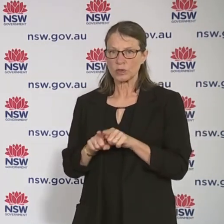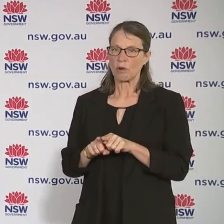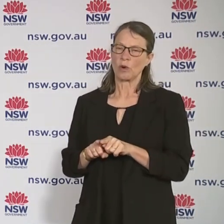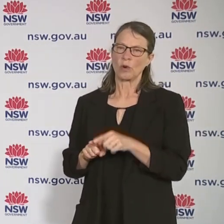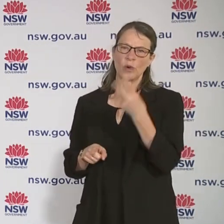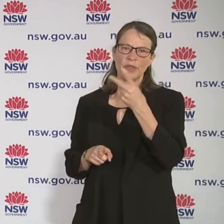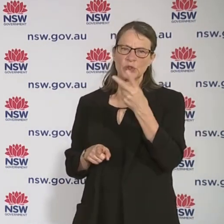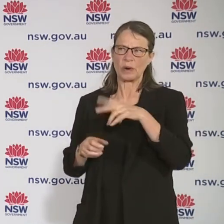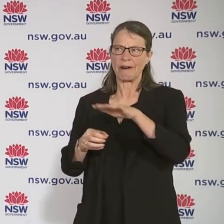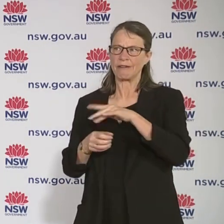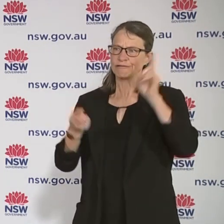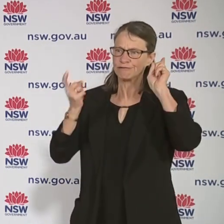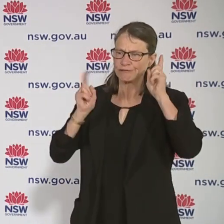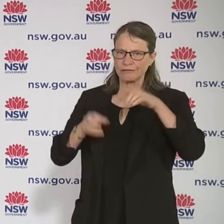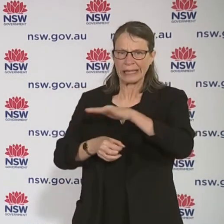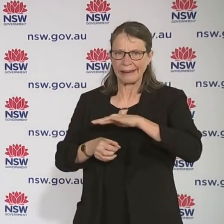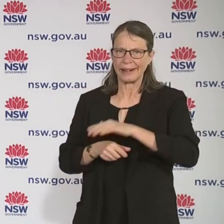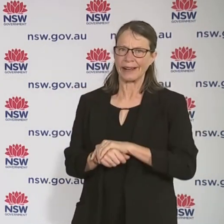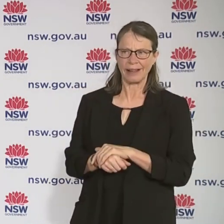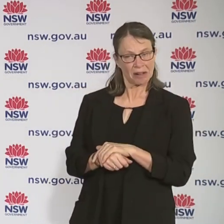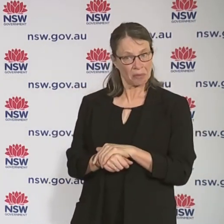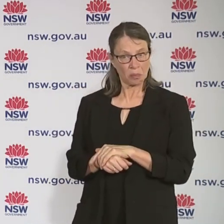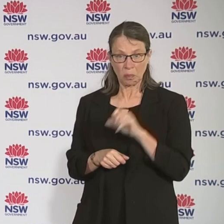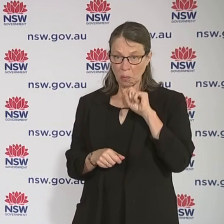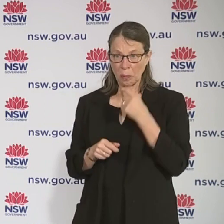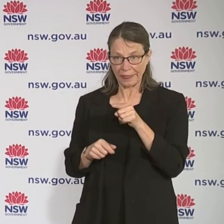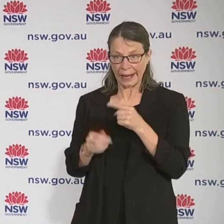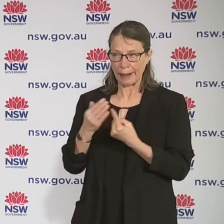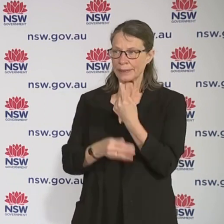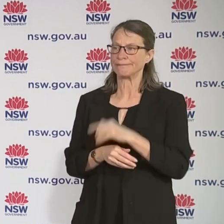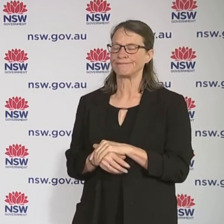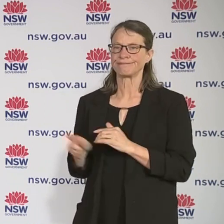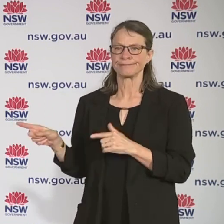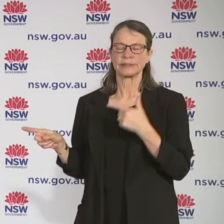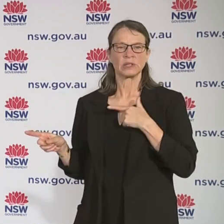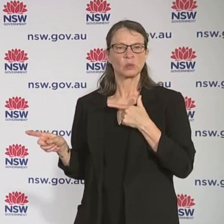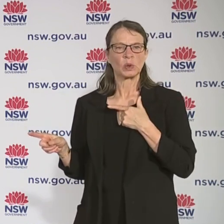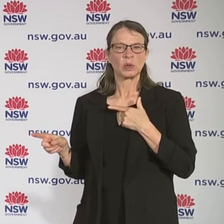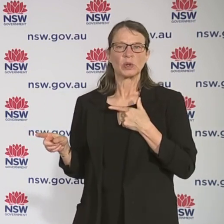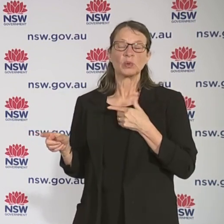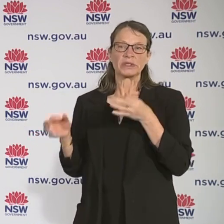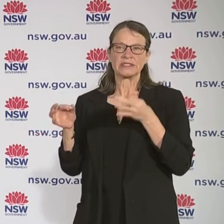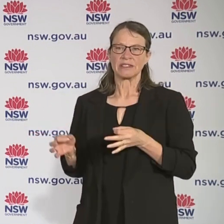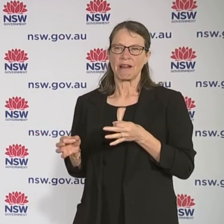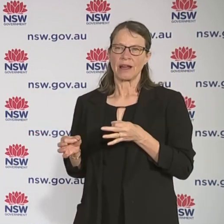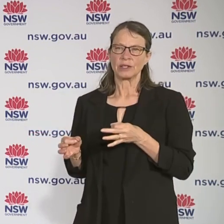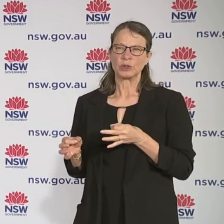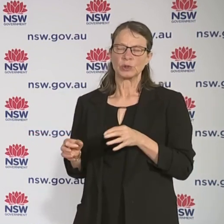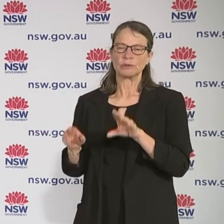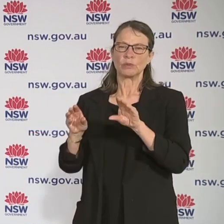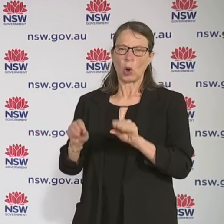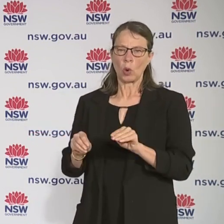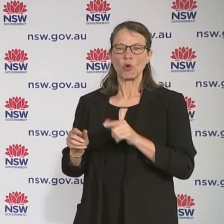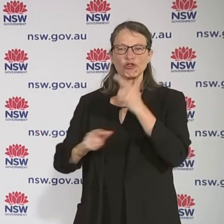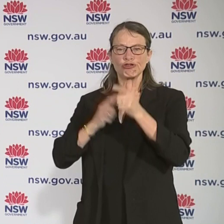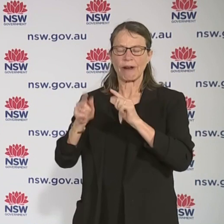including waiting to 80% double dose, is that so all of us could move forward together. So at this stage, unless Dr Chan's team